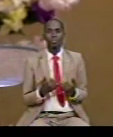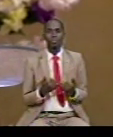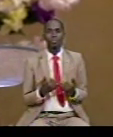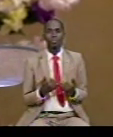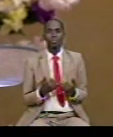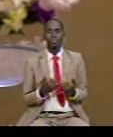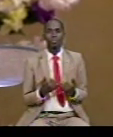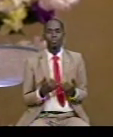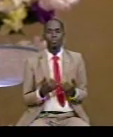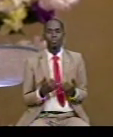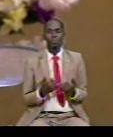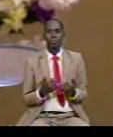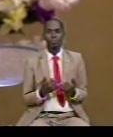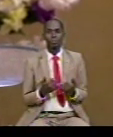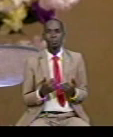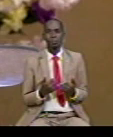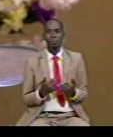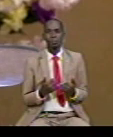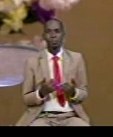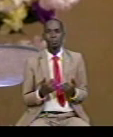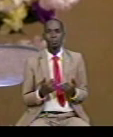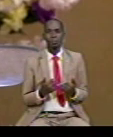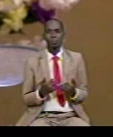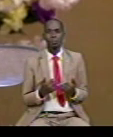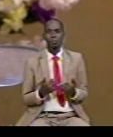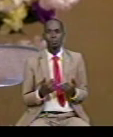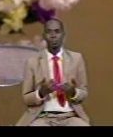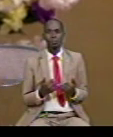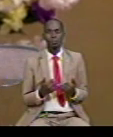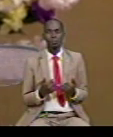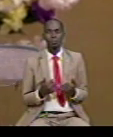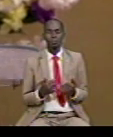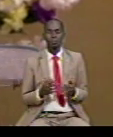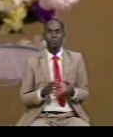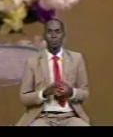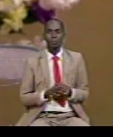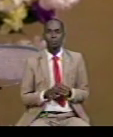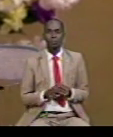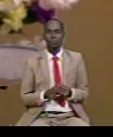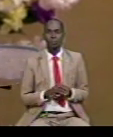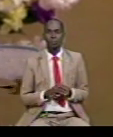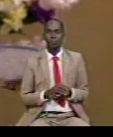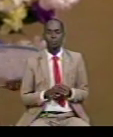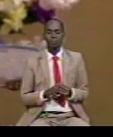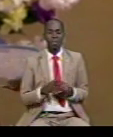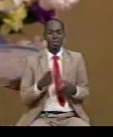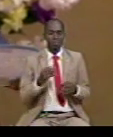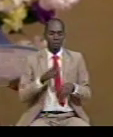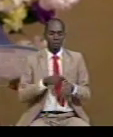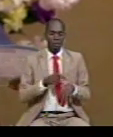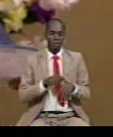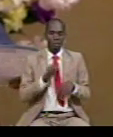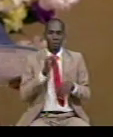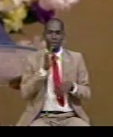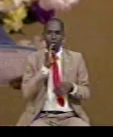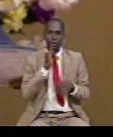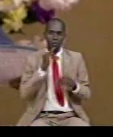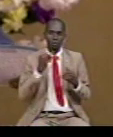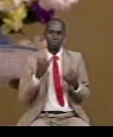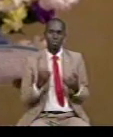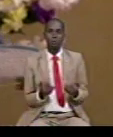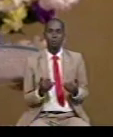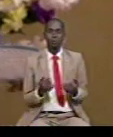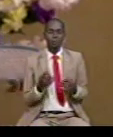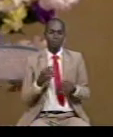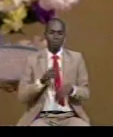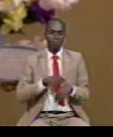these locations, in the states, the regions, the hour has come. The hour